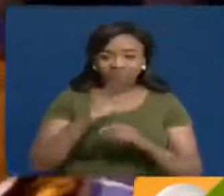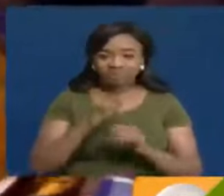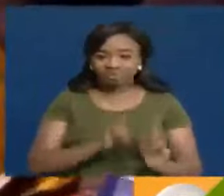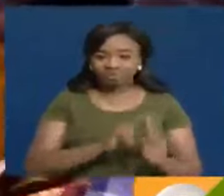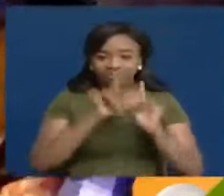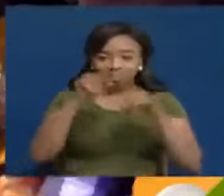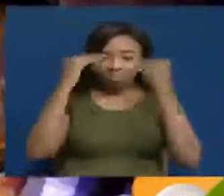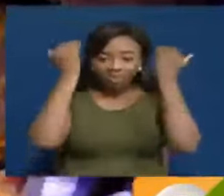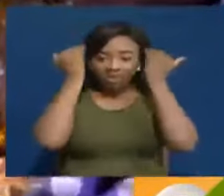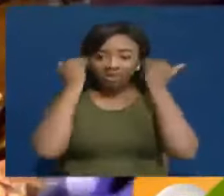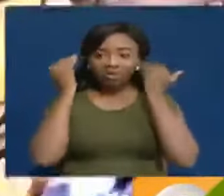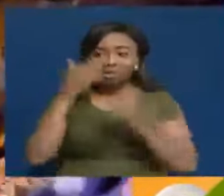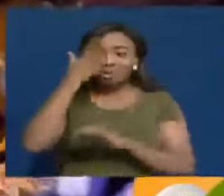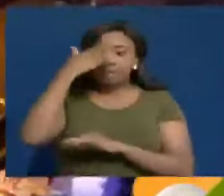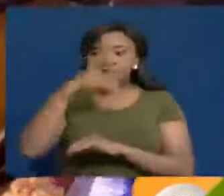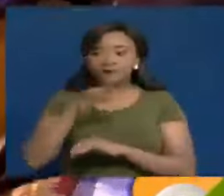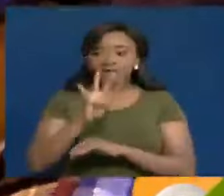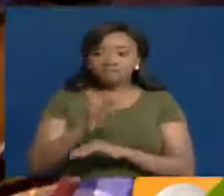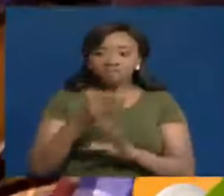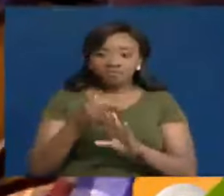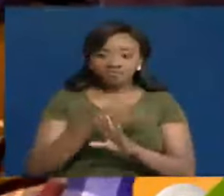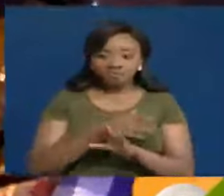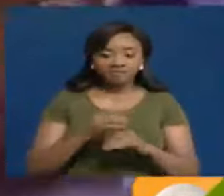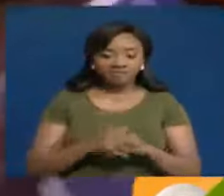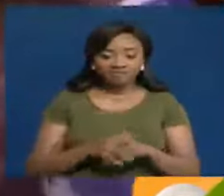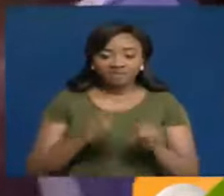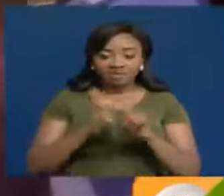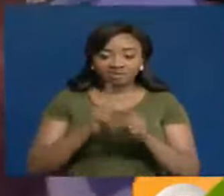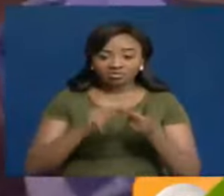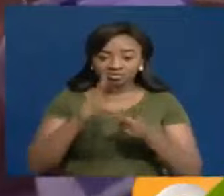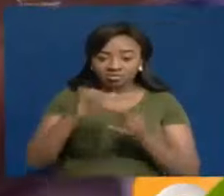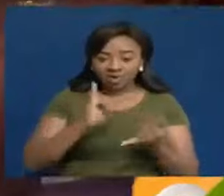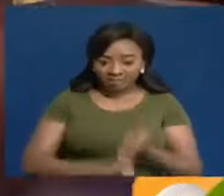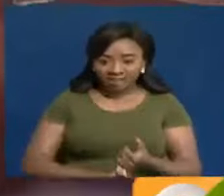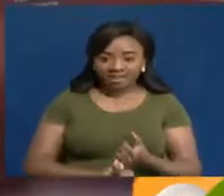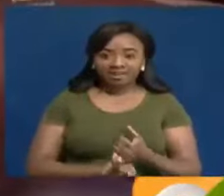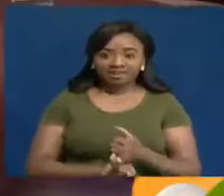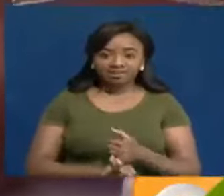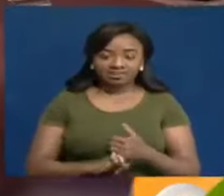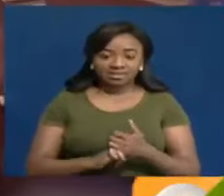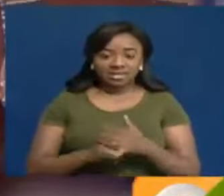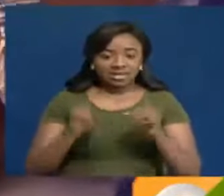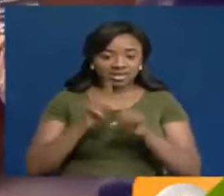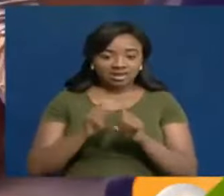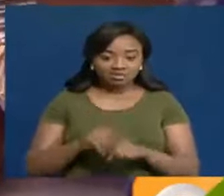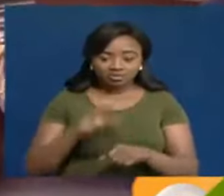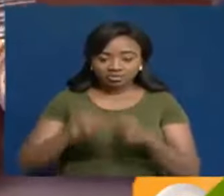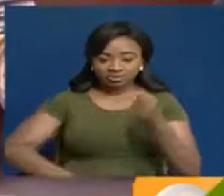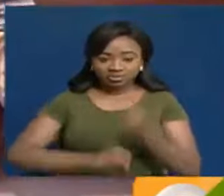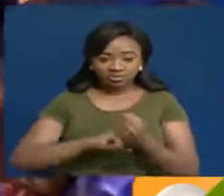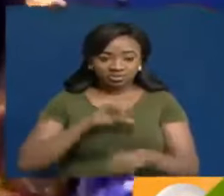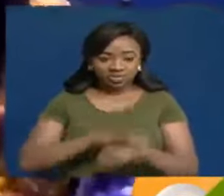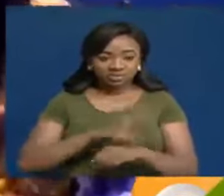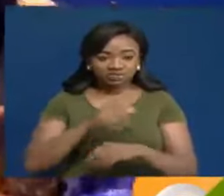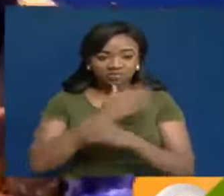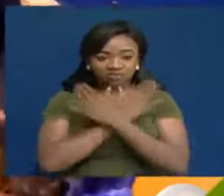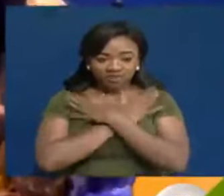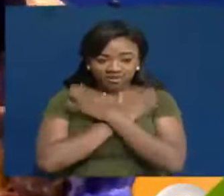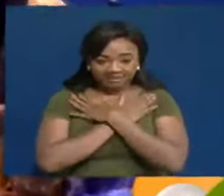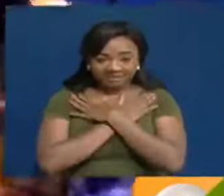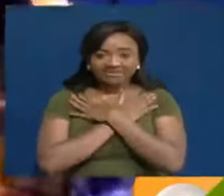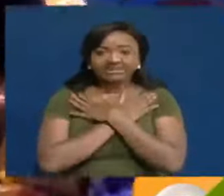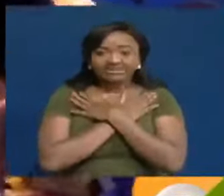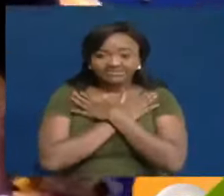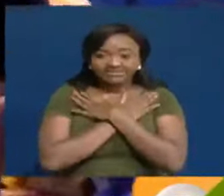only 4 days postpartum, her rocky marriage, and the support of friends. Now, during the launch, Karua said memoirs